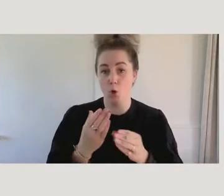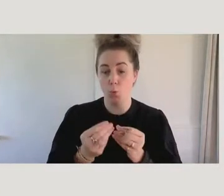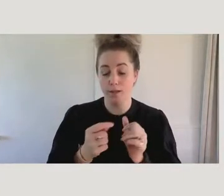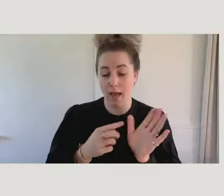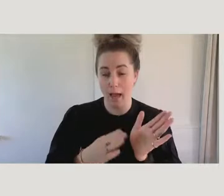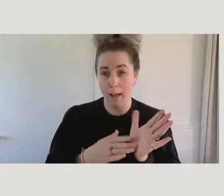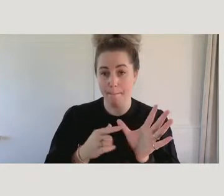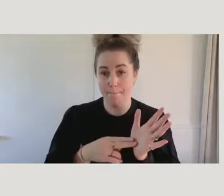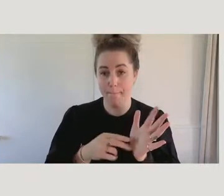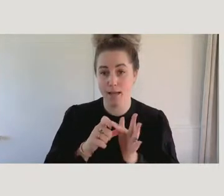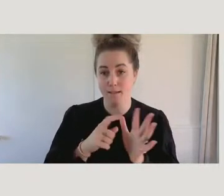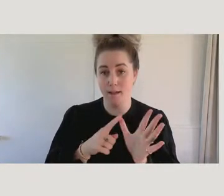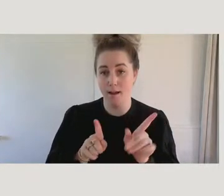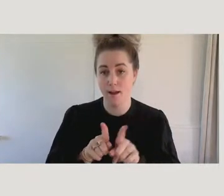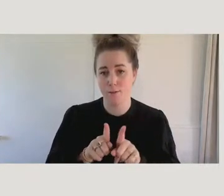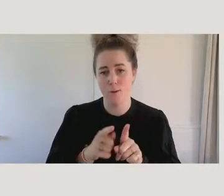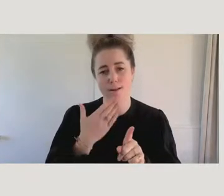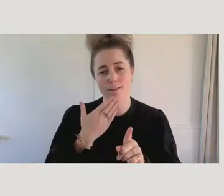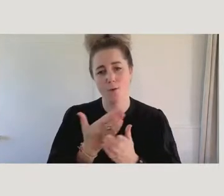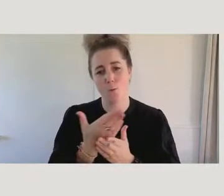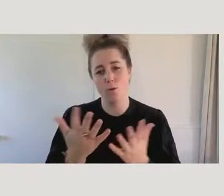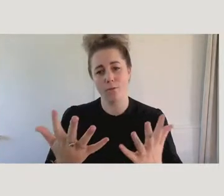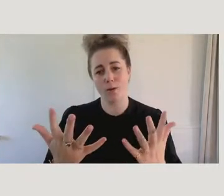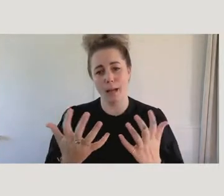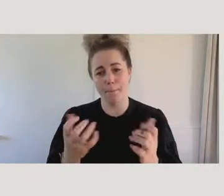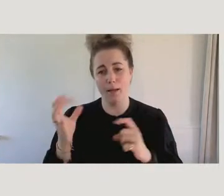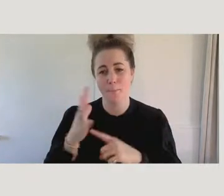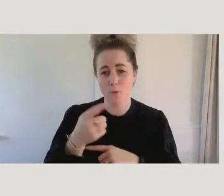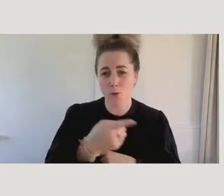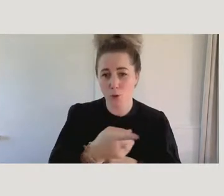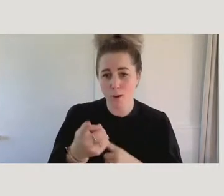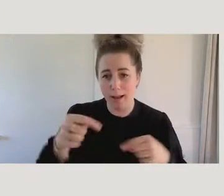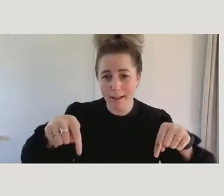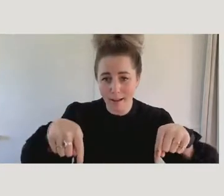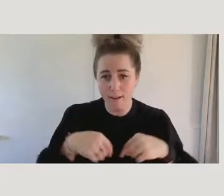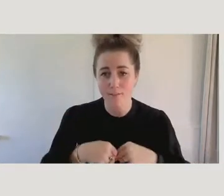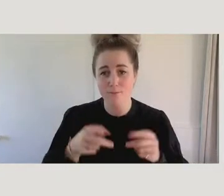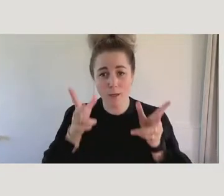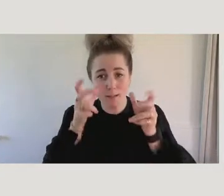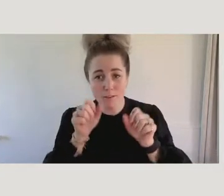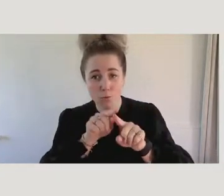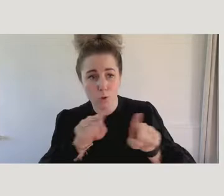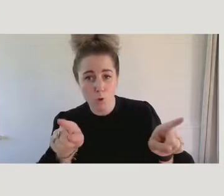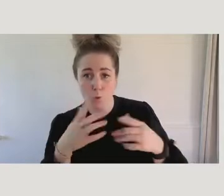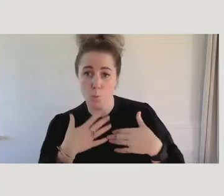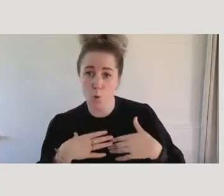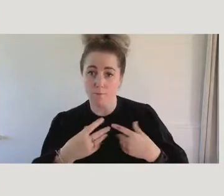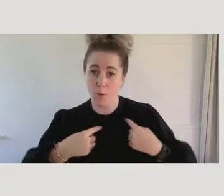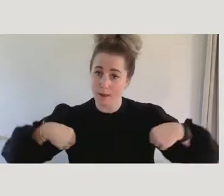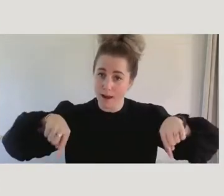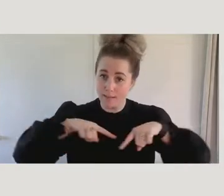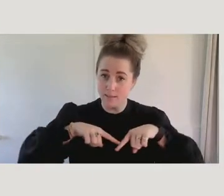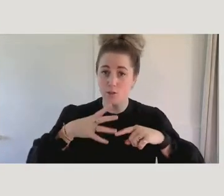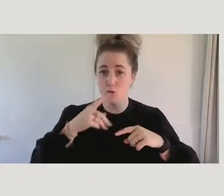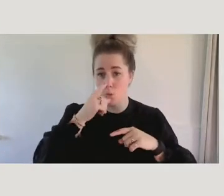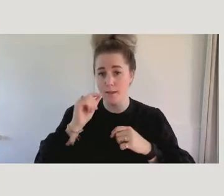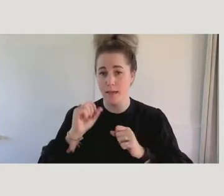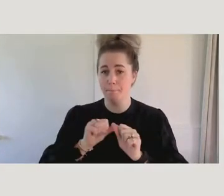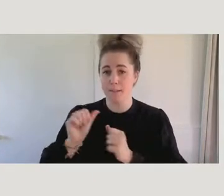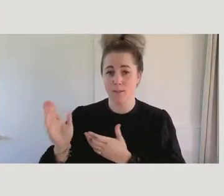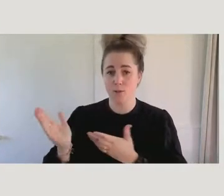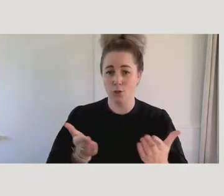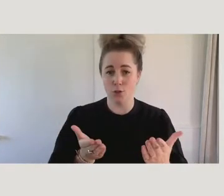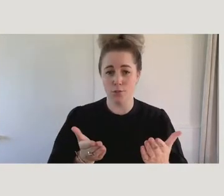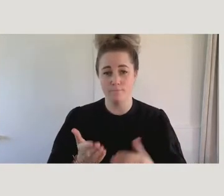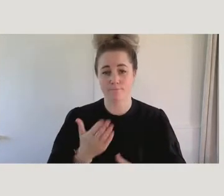thank you very much for coming it's really important that you're here and that we hear what you're wanting from us so that we can better serve you